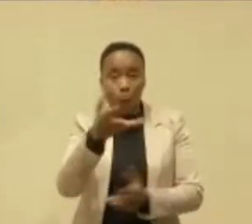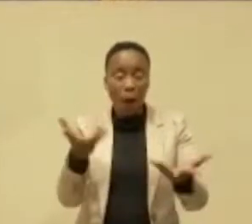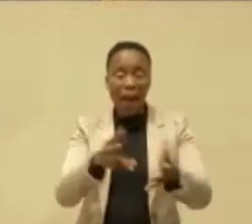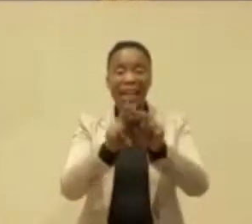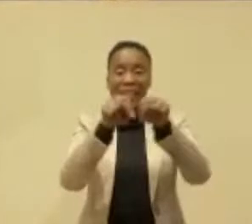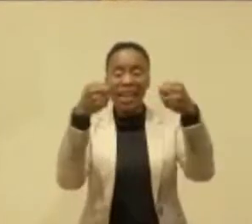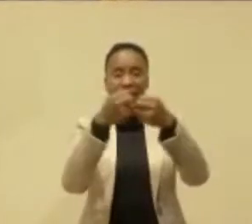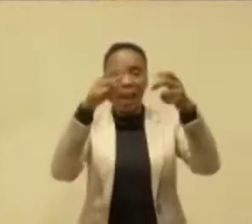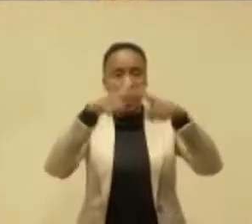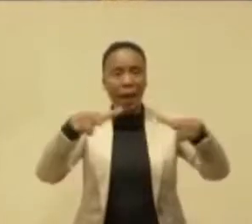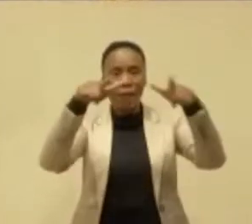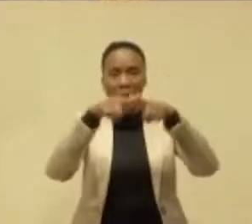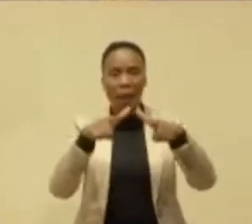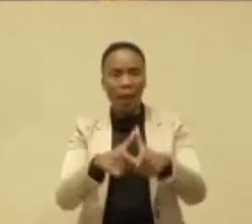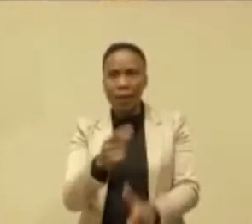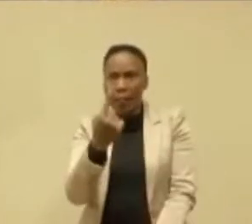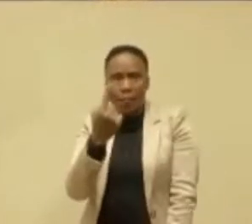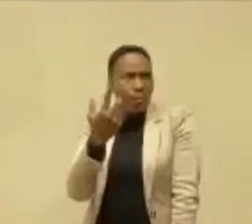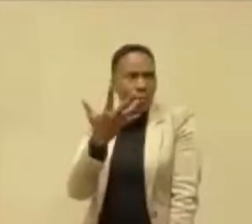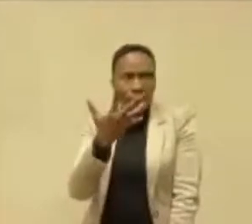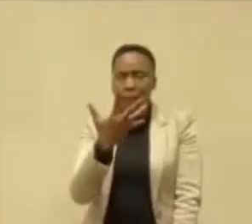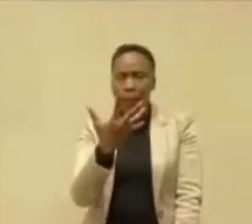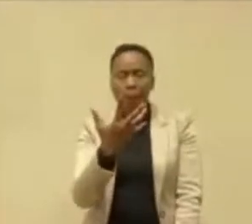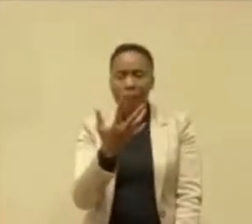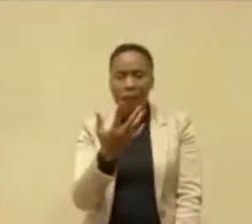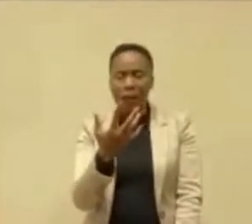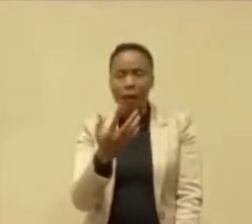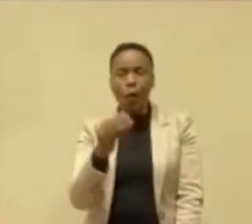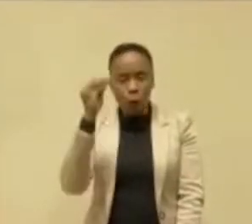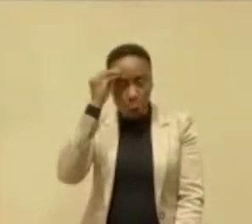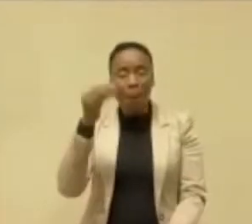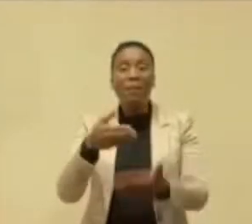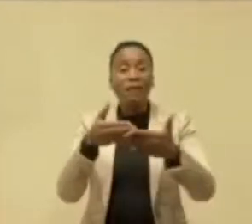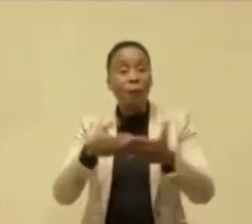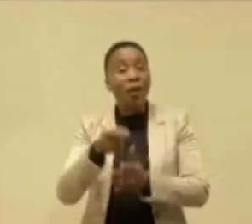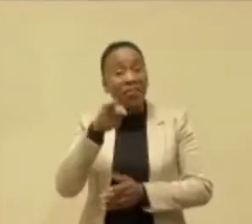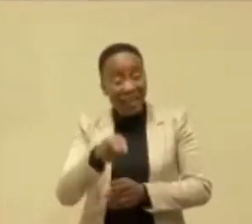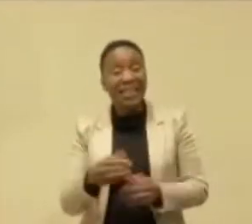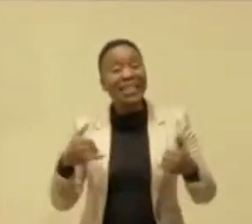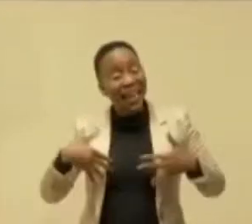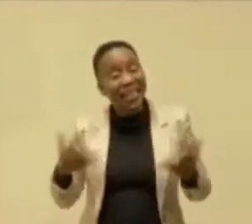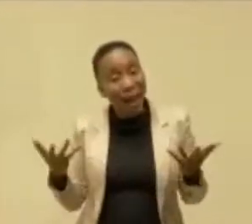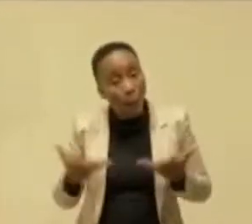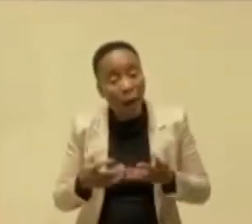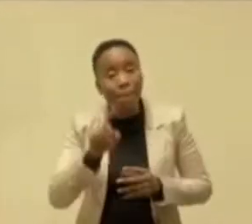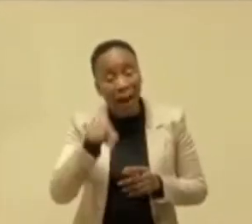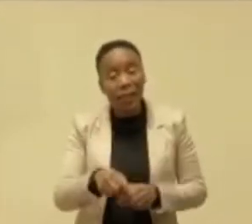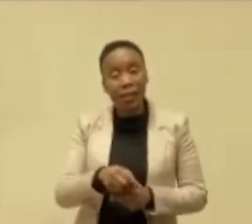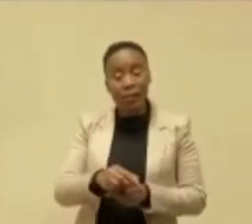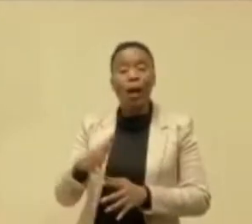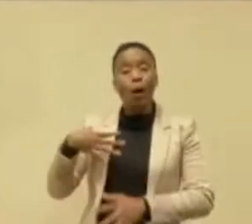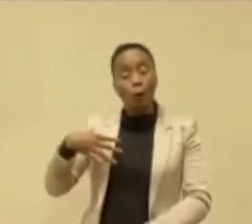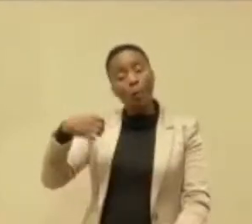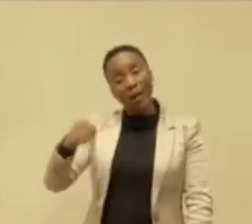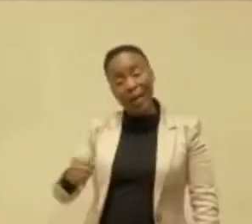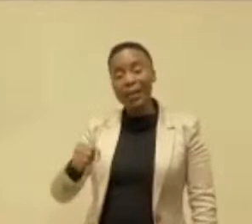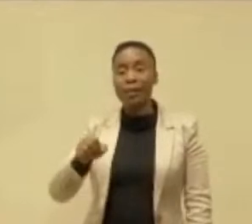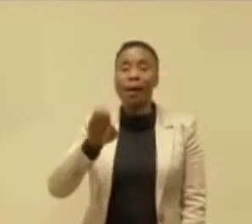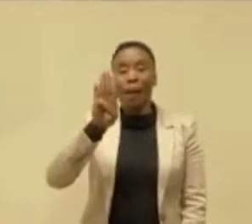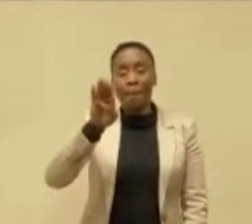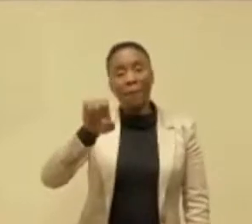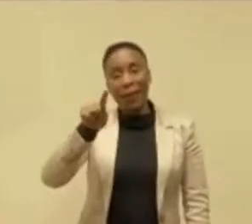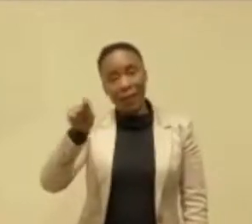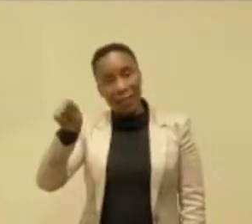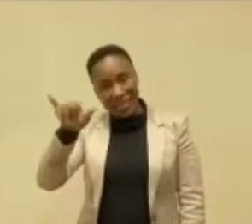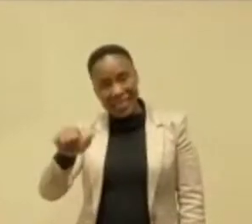be priding ourselves that you know when we thought that it's just somewhere comrade british some somewhere happened she's somewhere